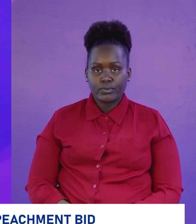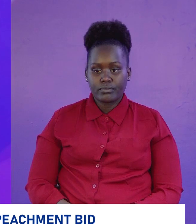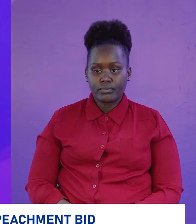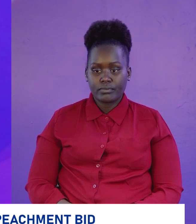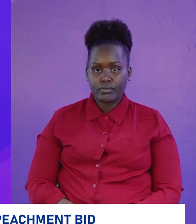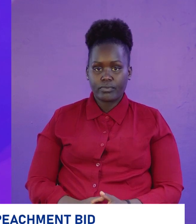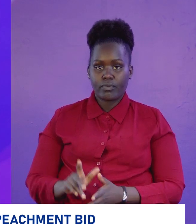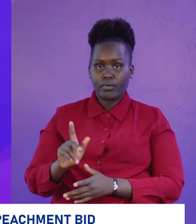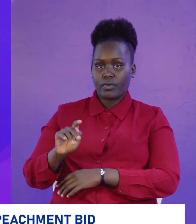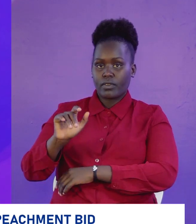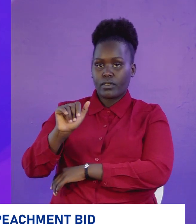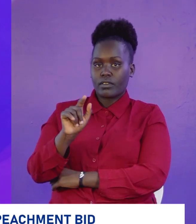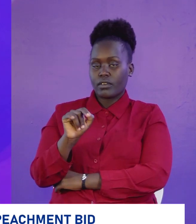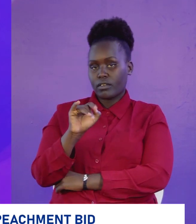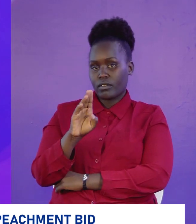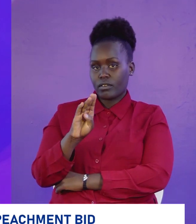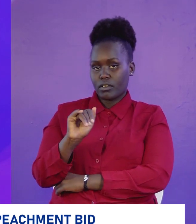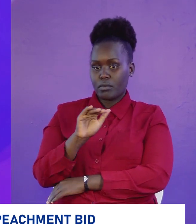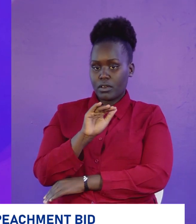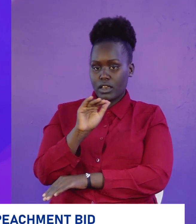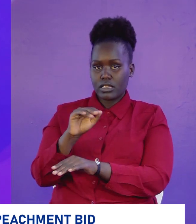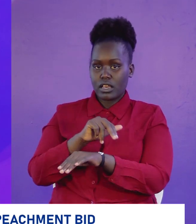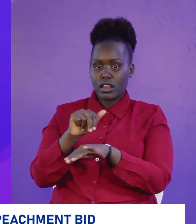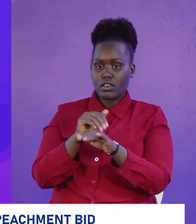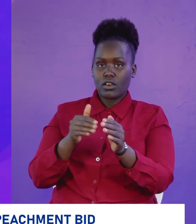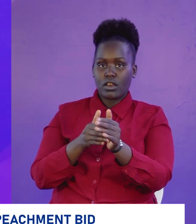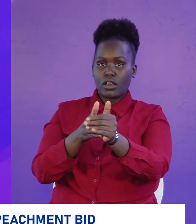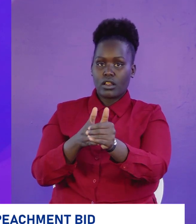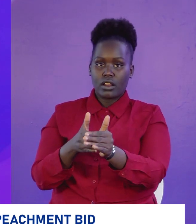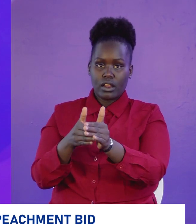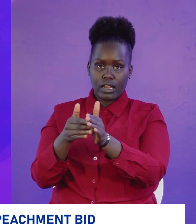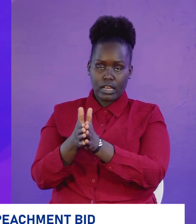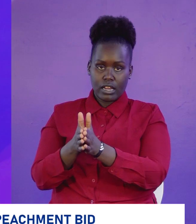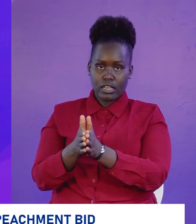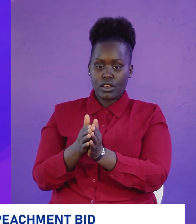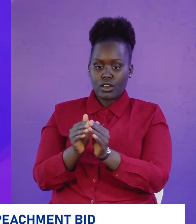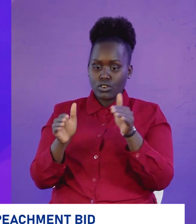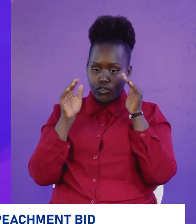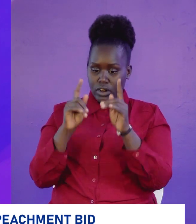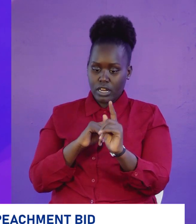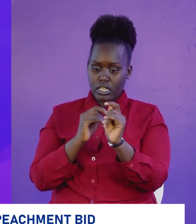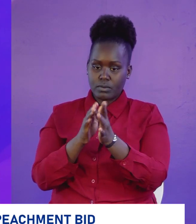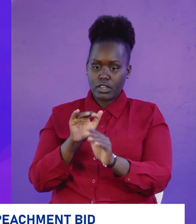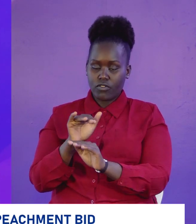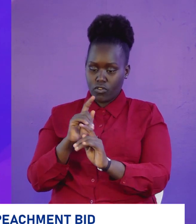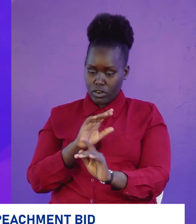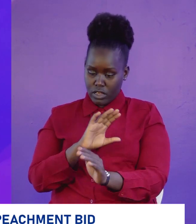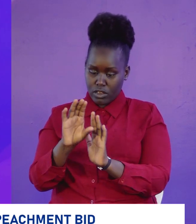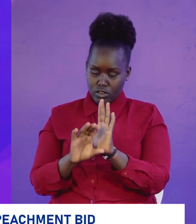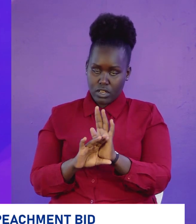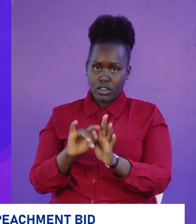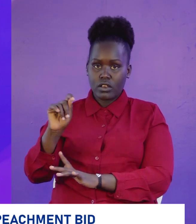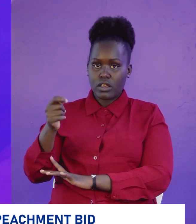The Katiba Institute has called on national leaders to fully respect and adhere to the Constitution as Kenya